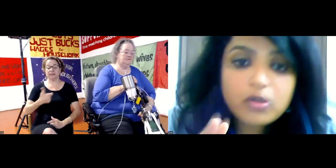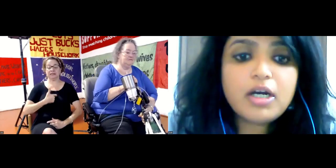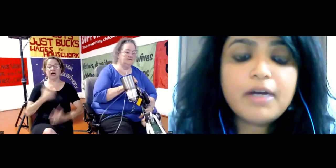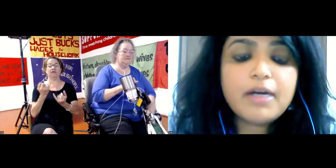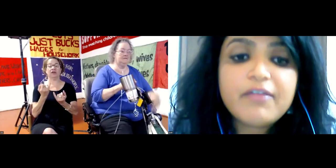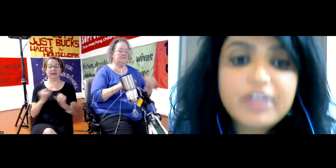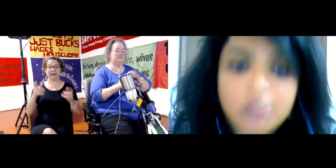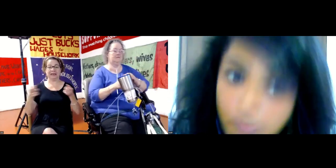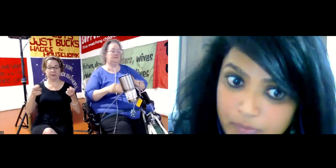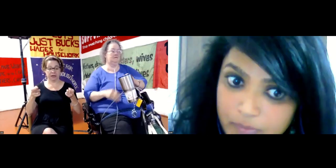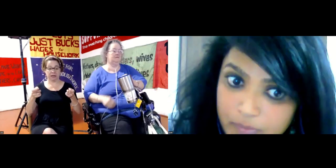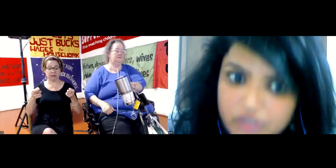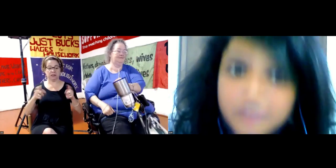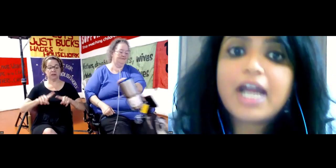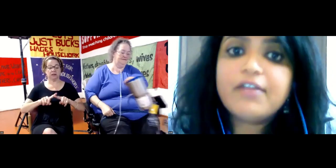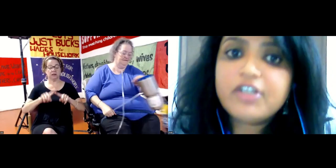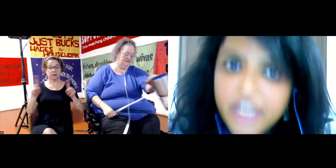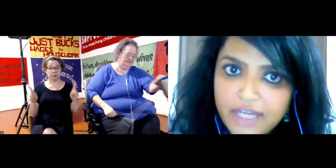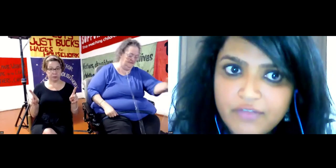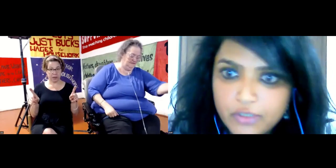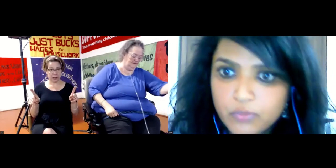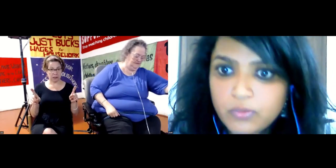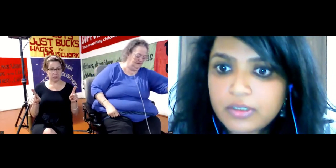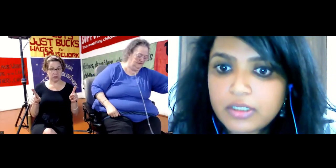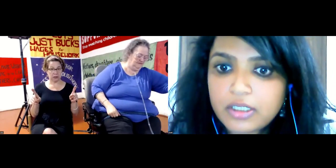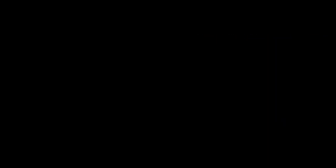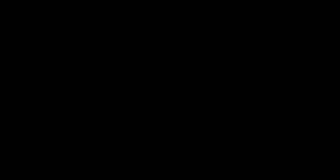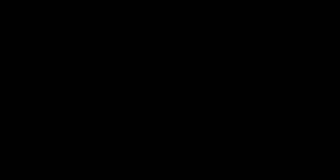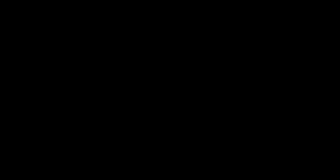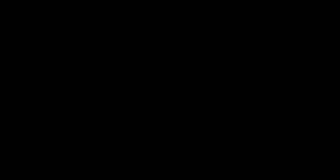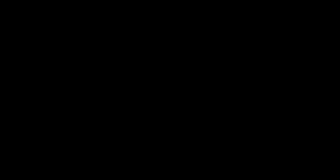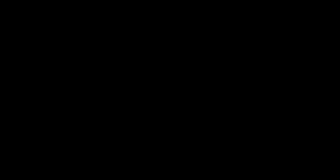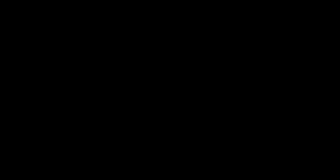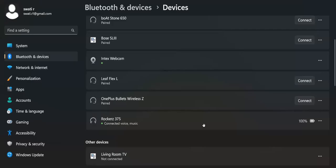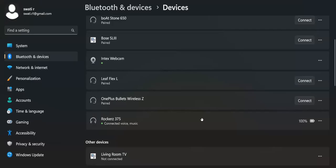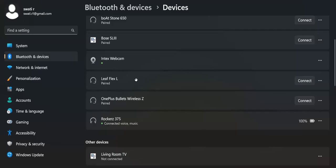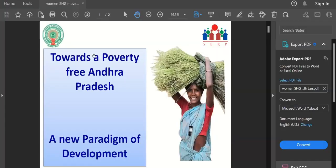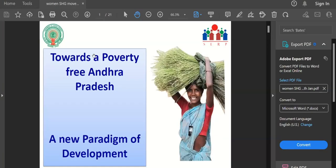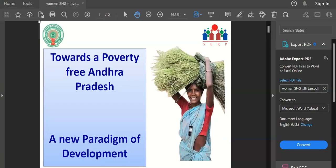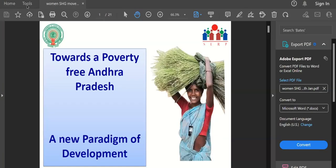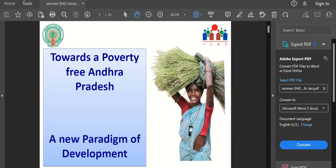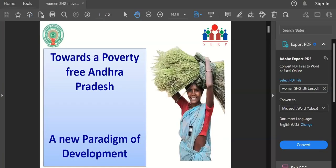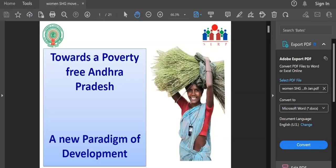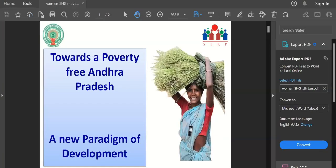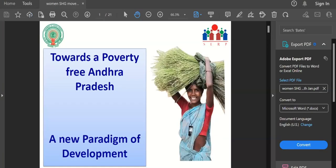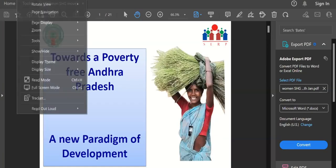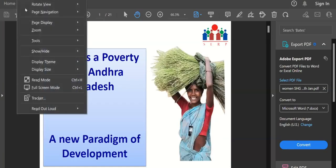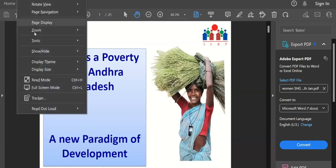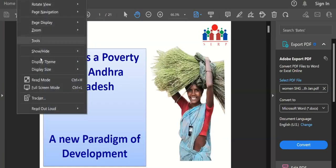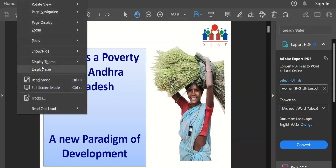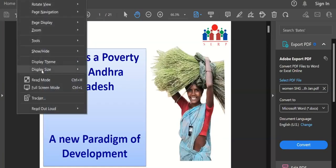So with your permission, I will share with you, I will provide a visual aid as well, so